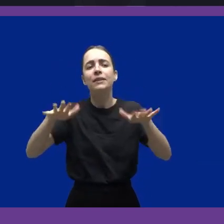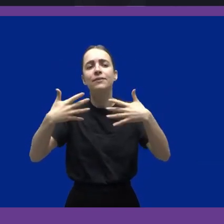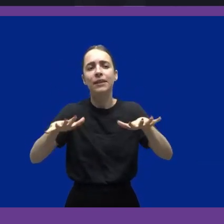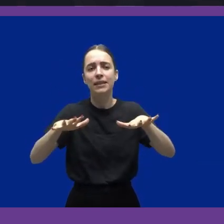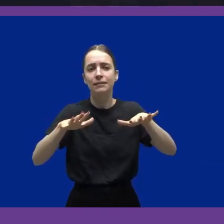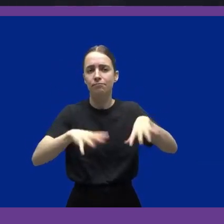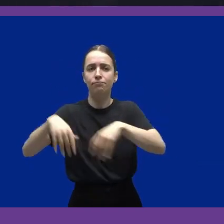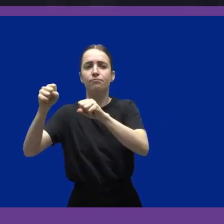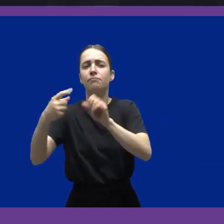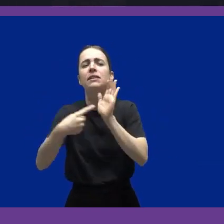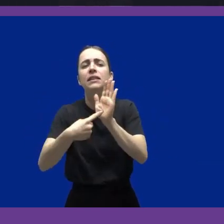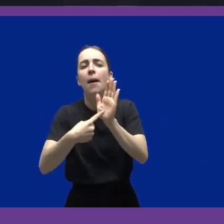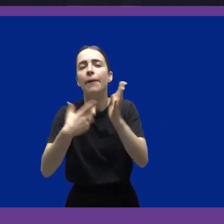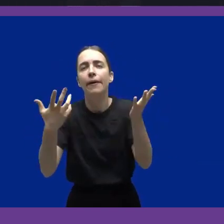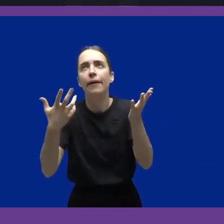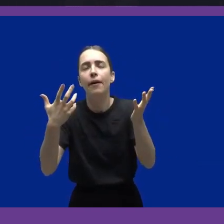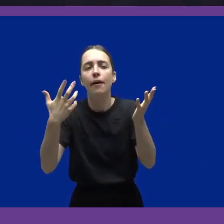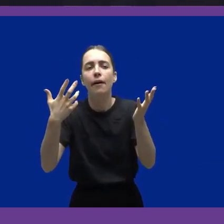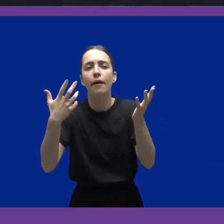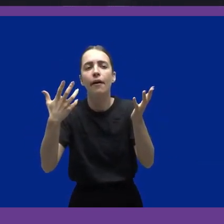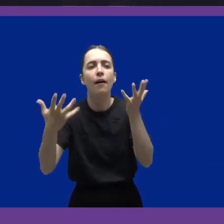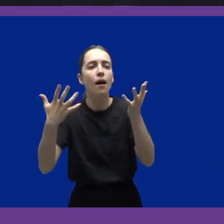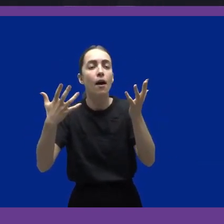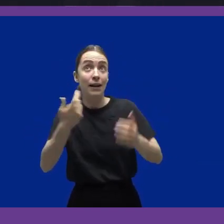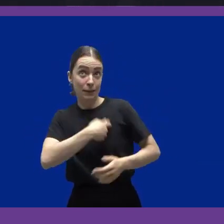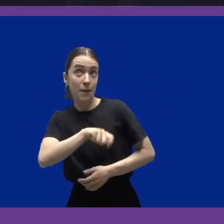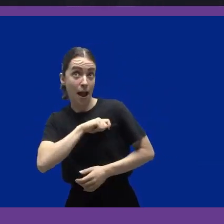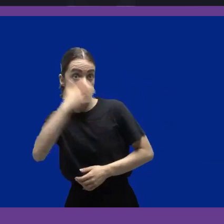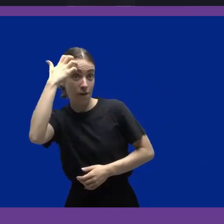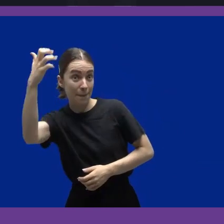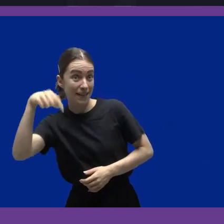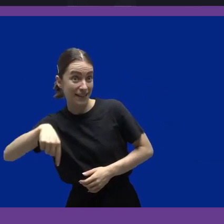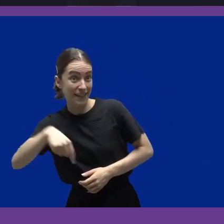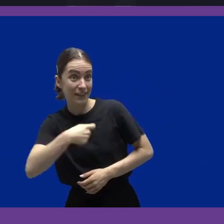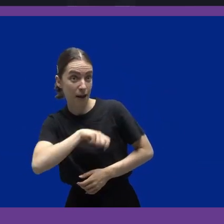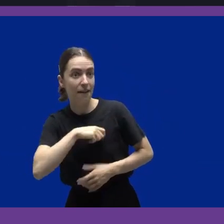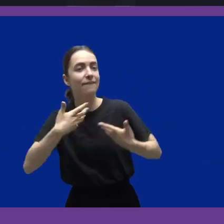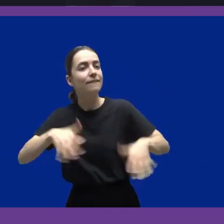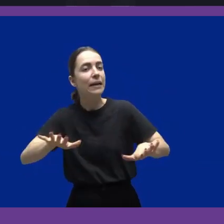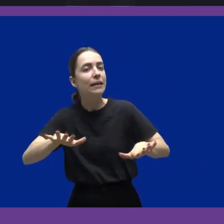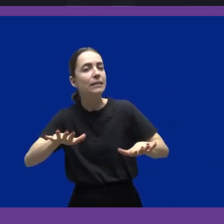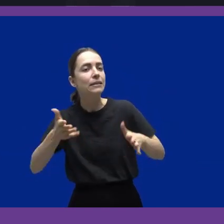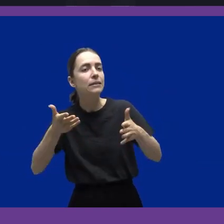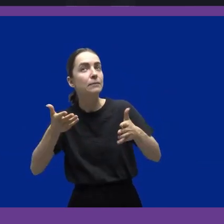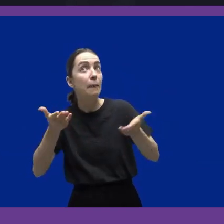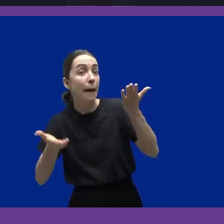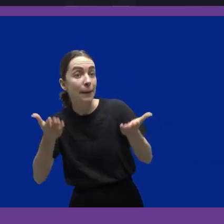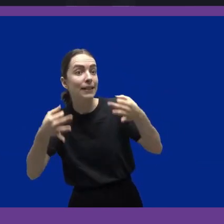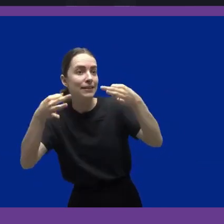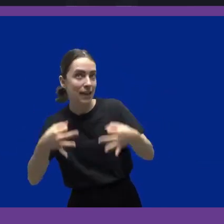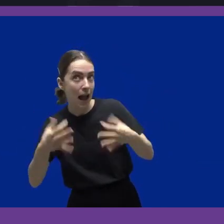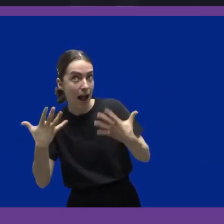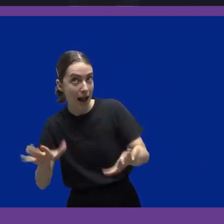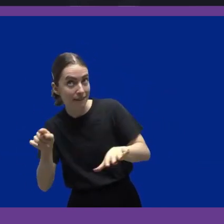European Accessibility Act. Some other countries haven't done so. So if your country has included Annex 3 in the transposition